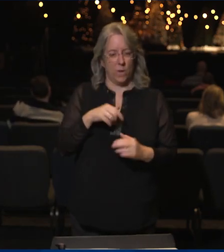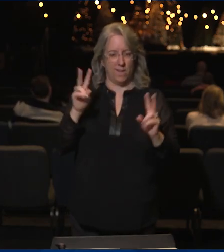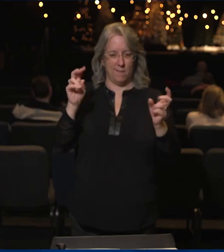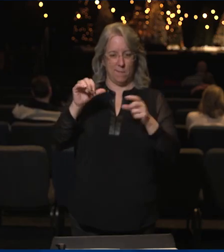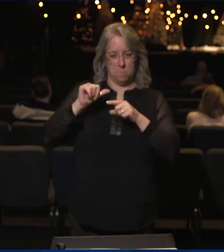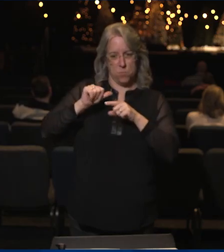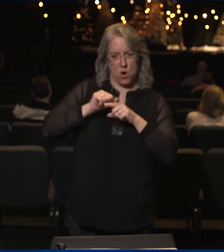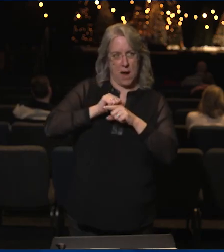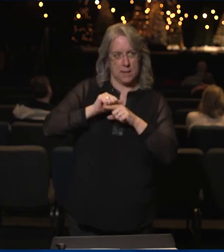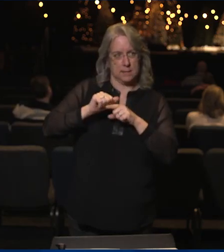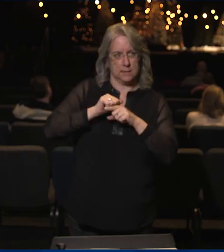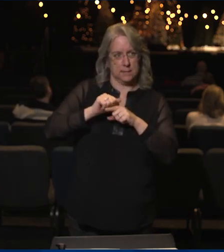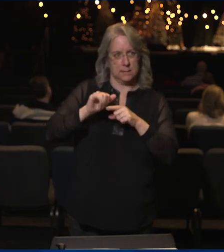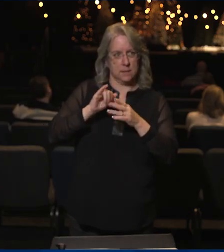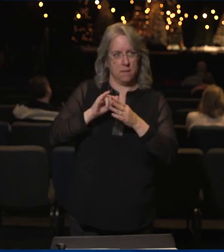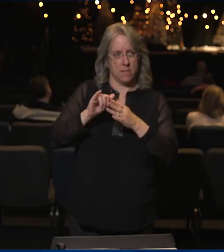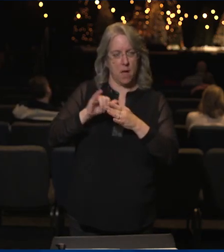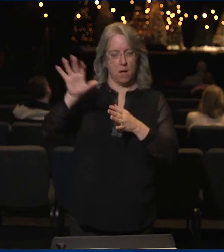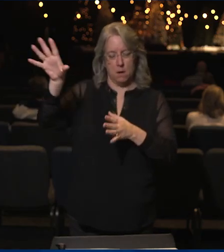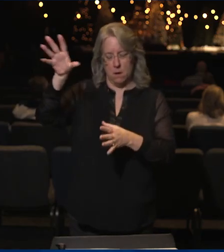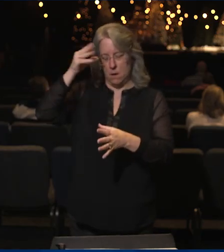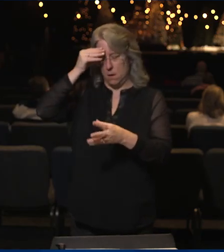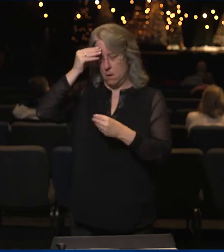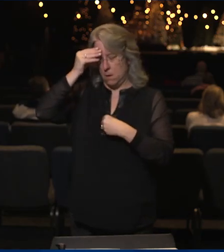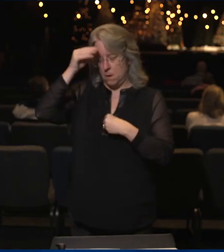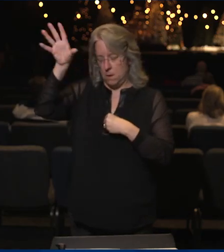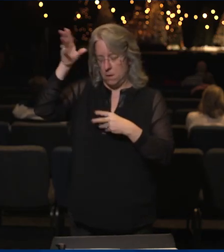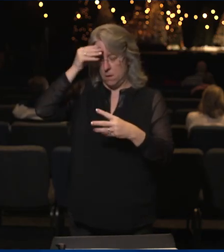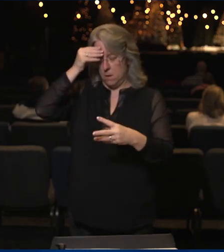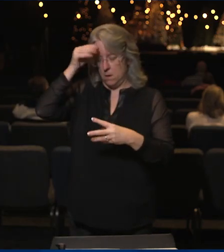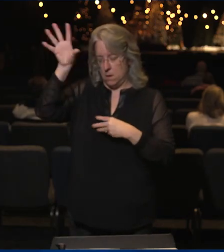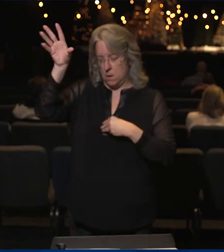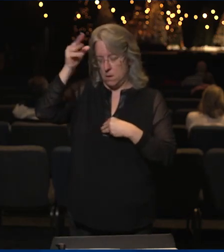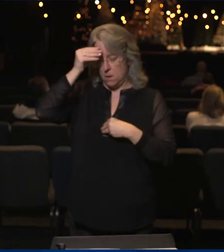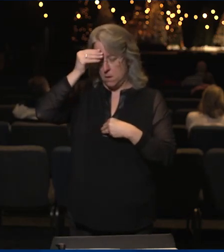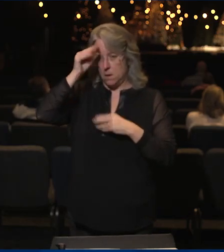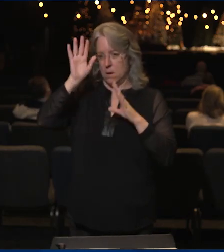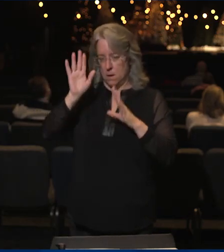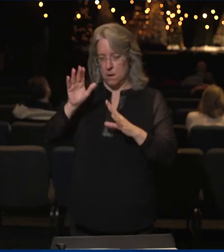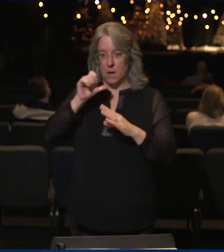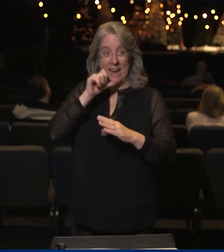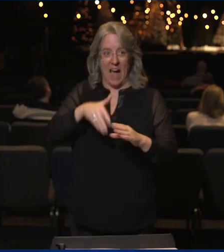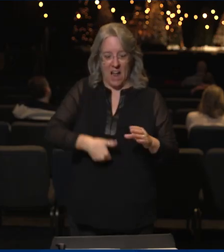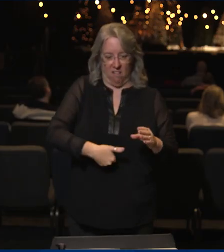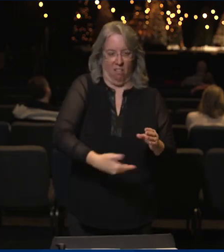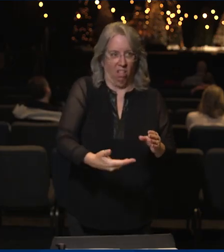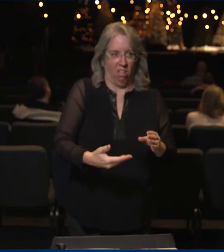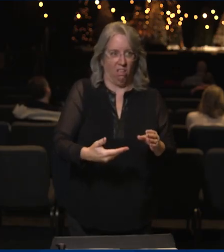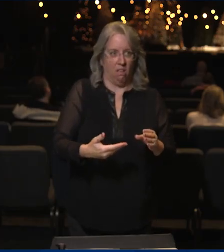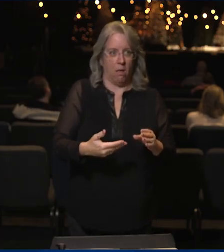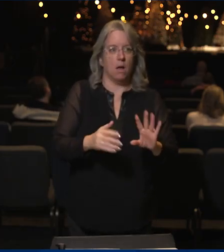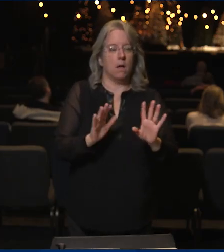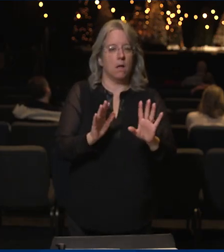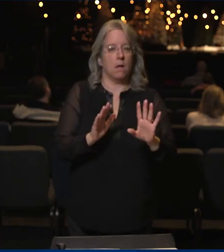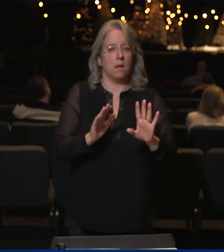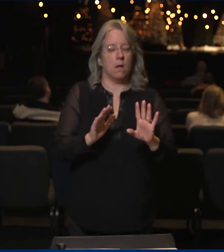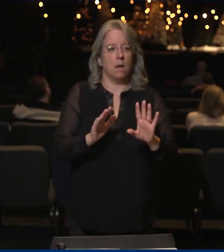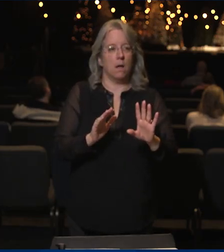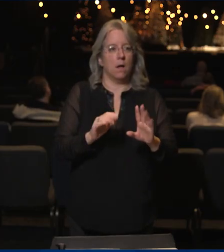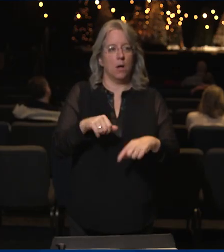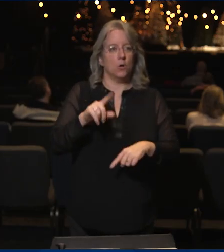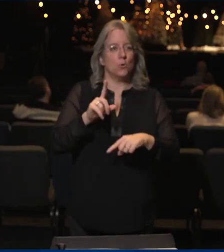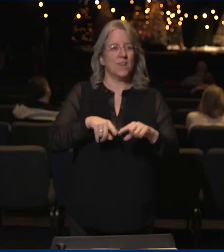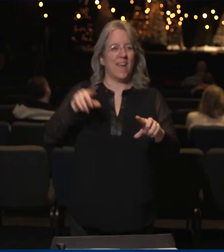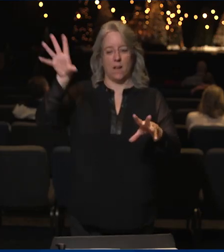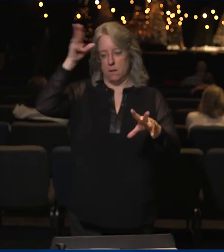our sort of conceptual values about the people we want to be in this world, we will never be them unless you practice them when